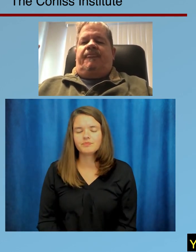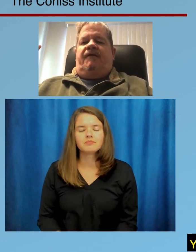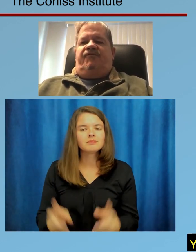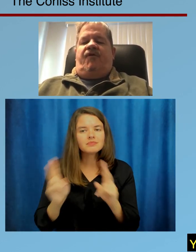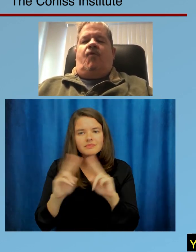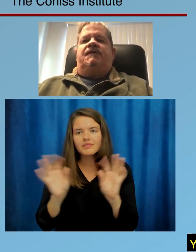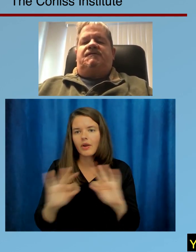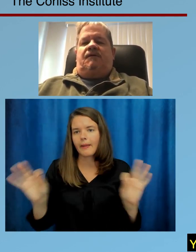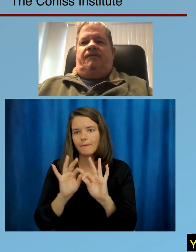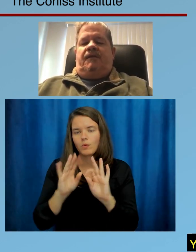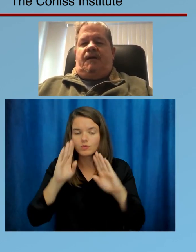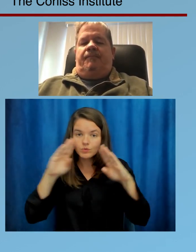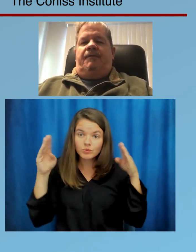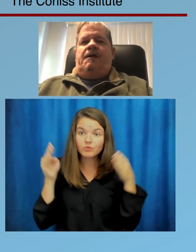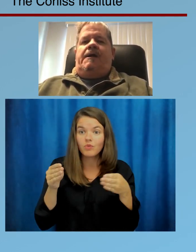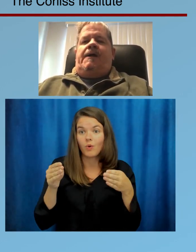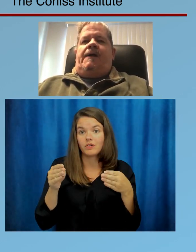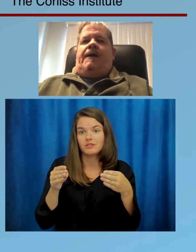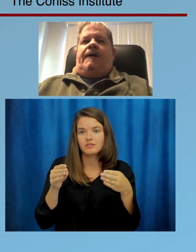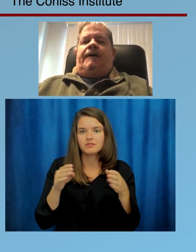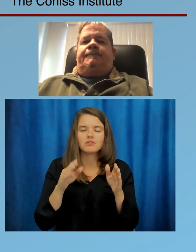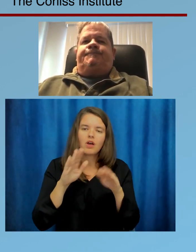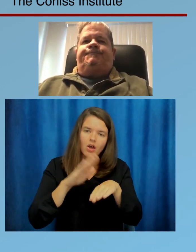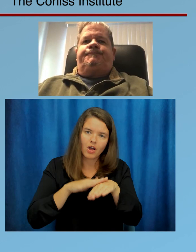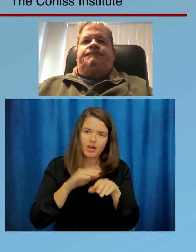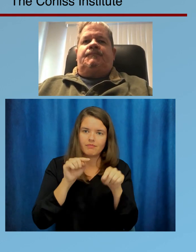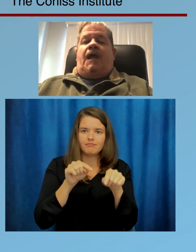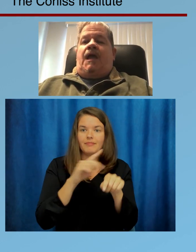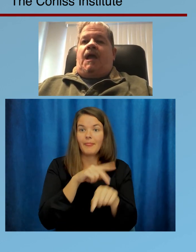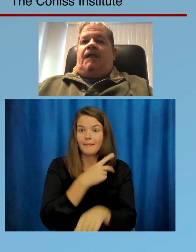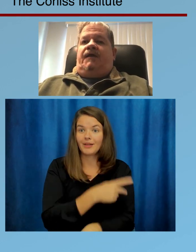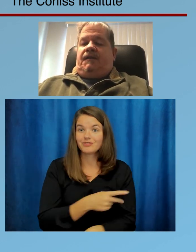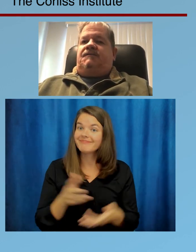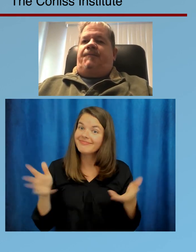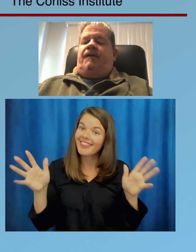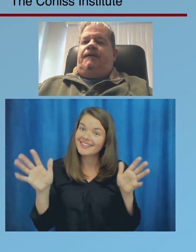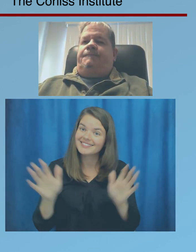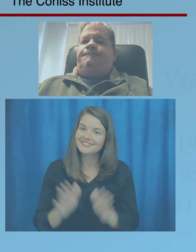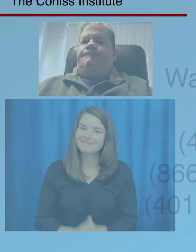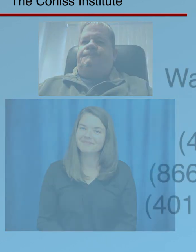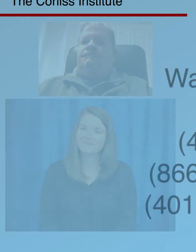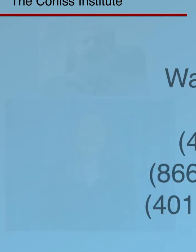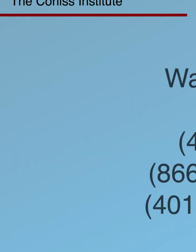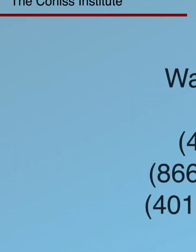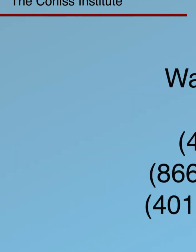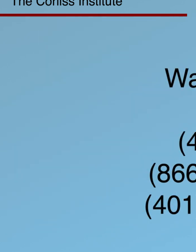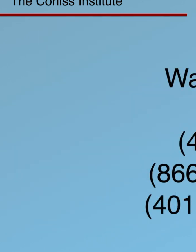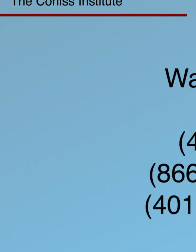just focus on them. I think that's about it.